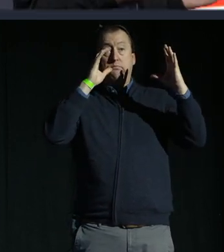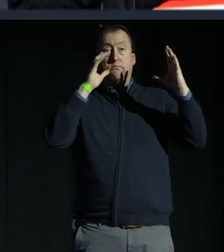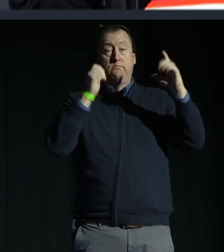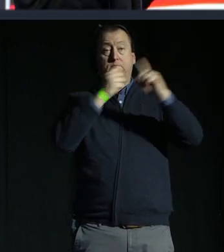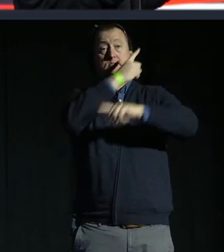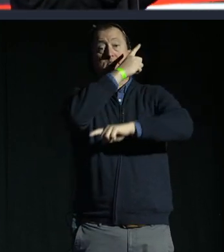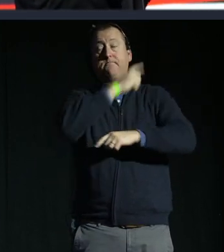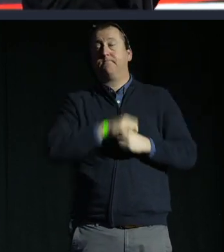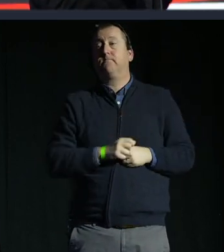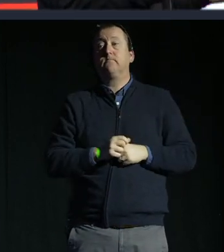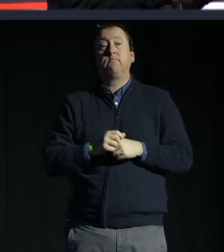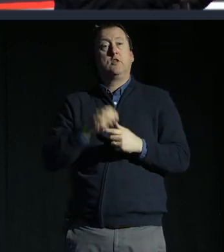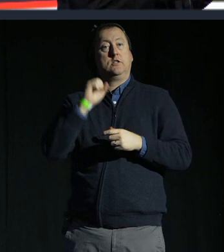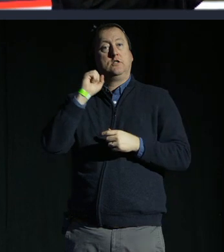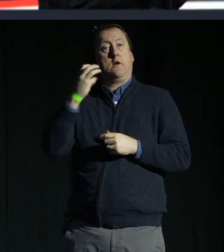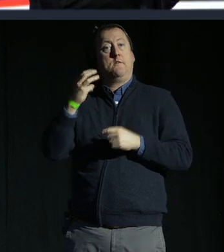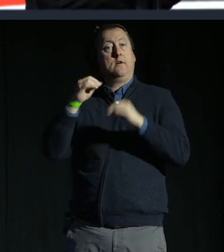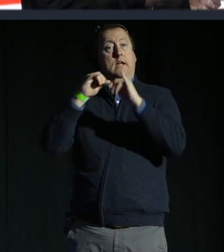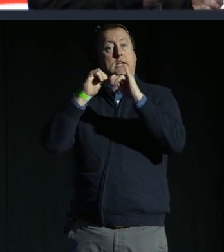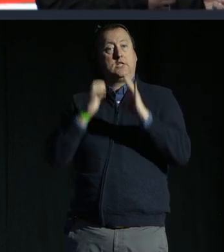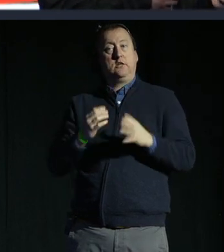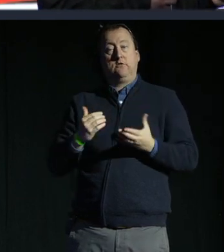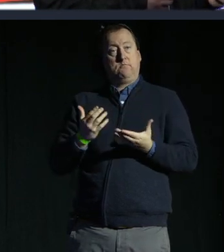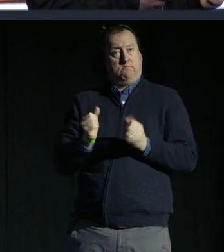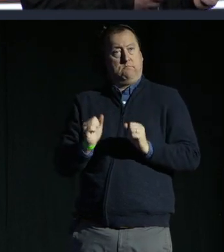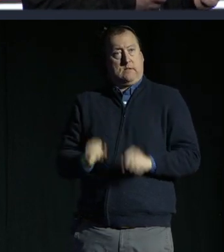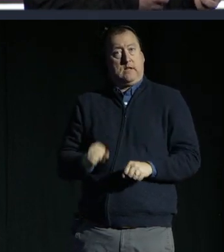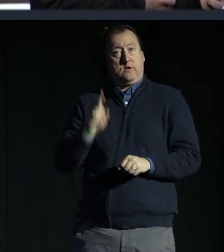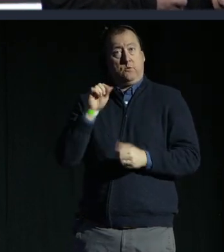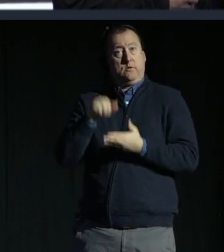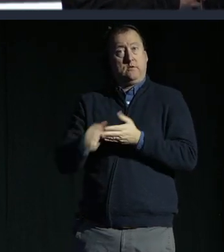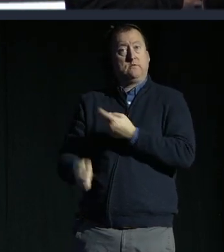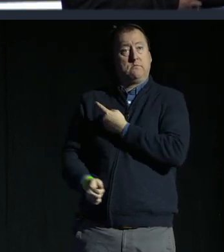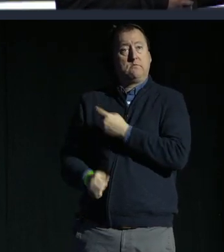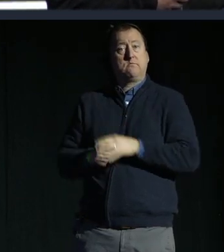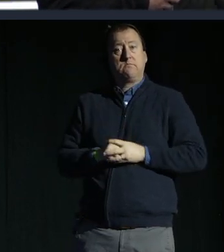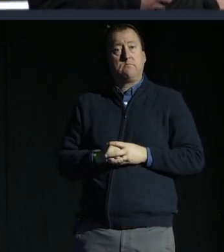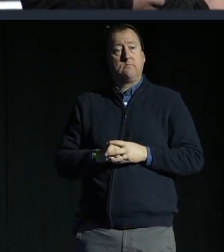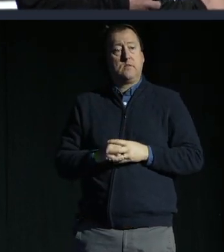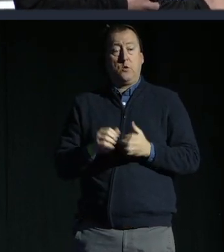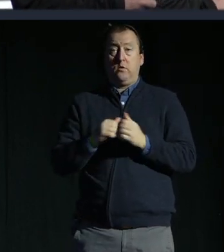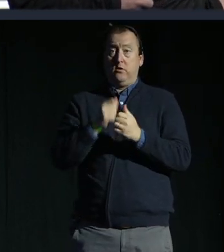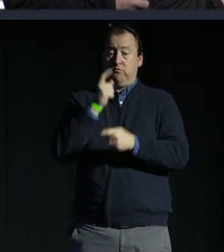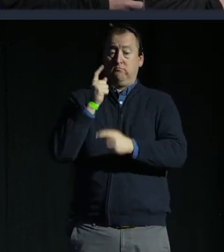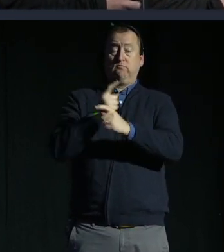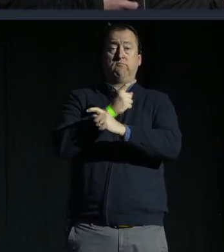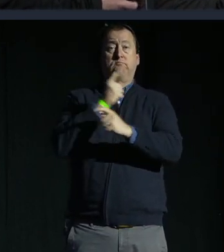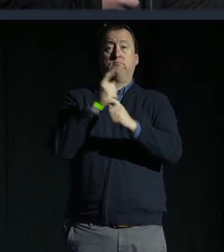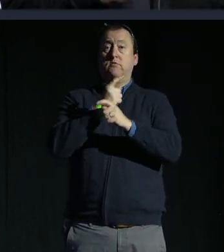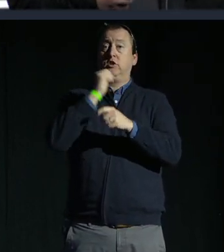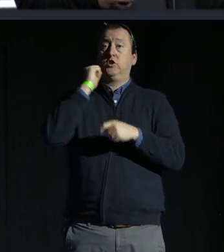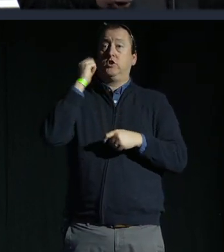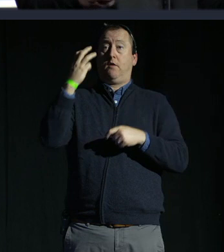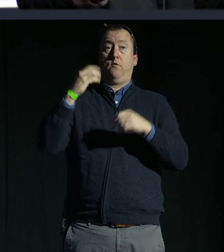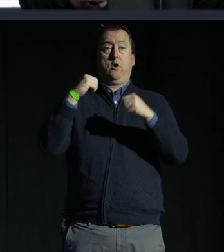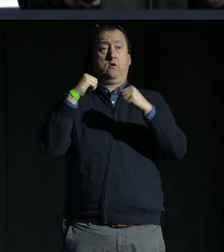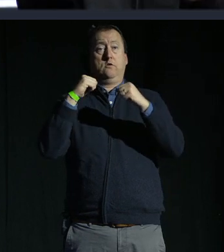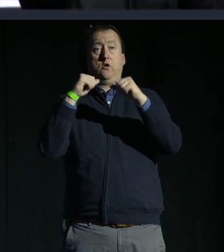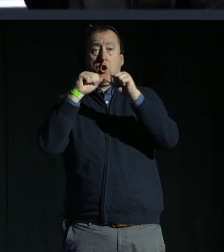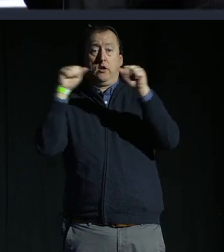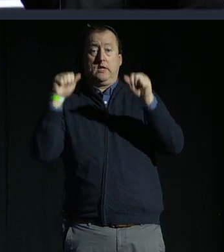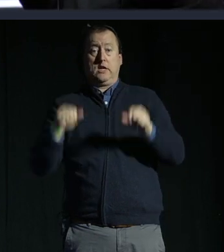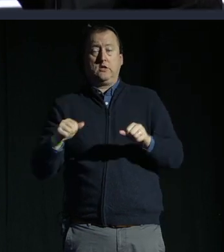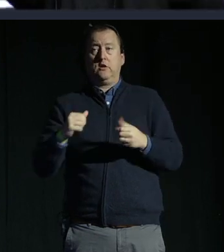Software engineers have tools to do exactly this. With the right software architecture, more mature systems